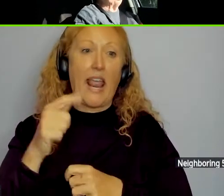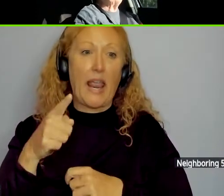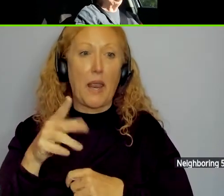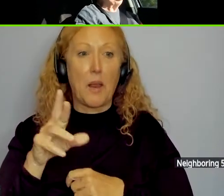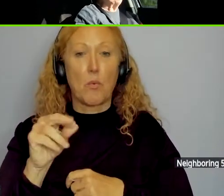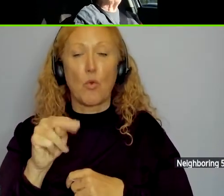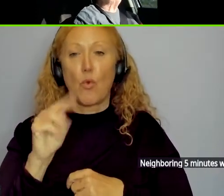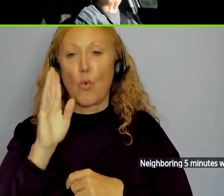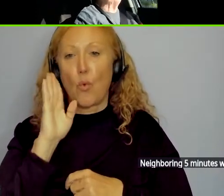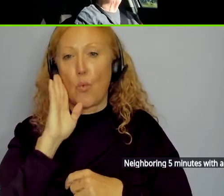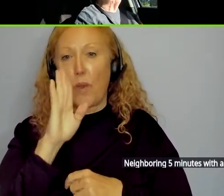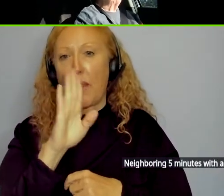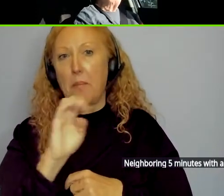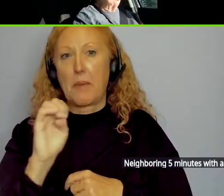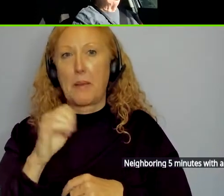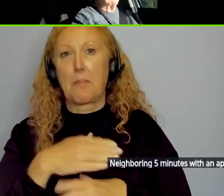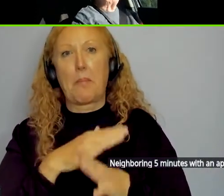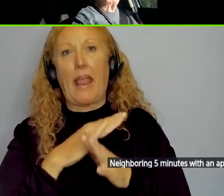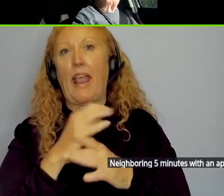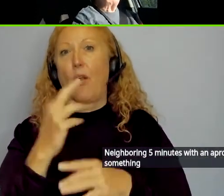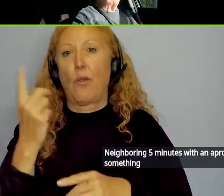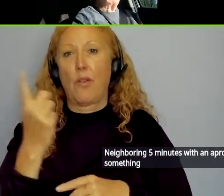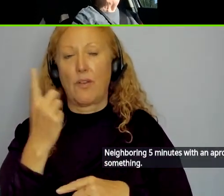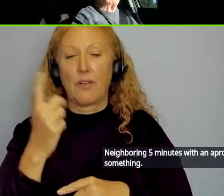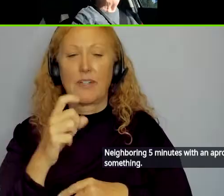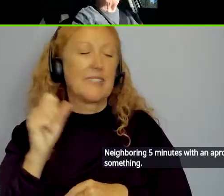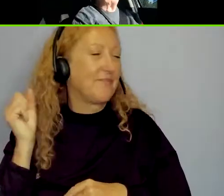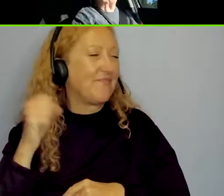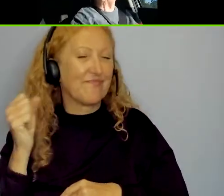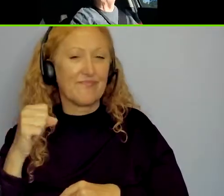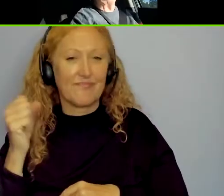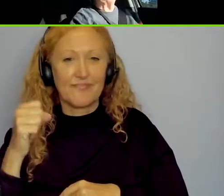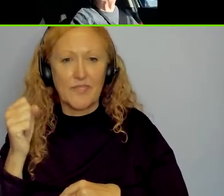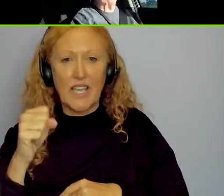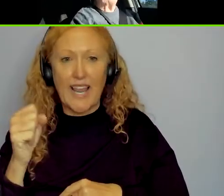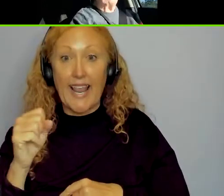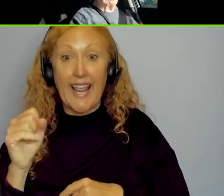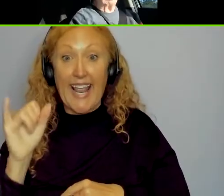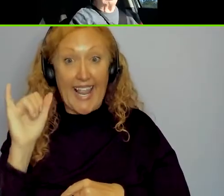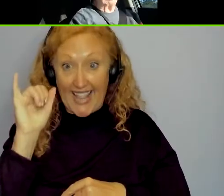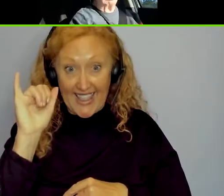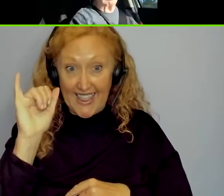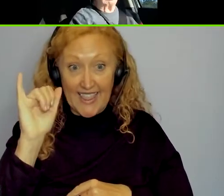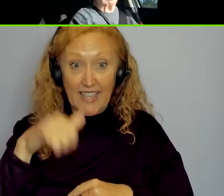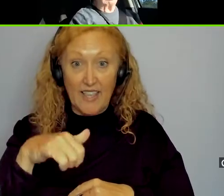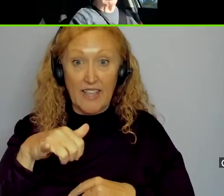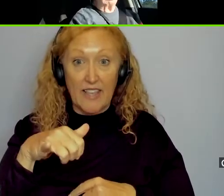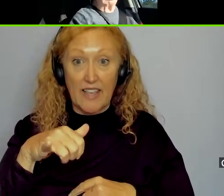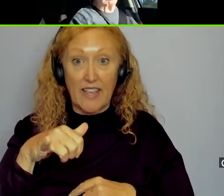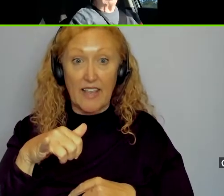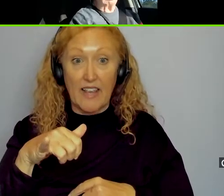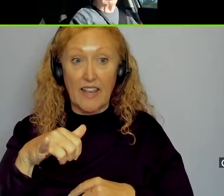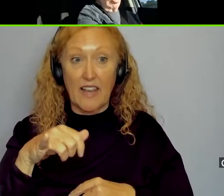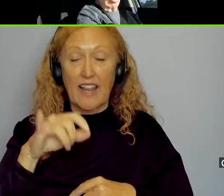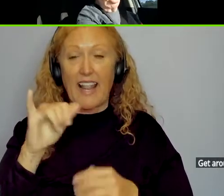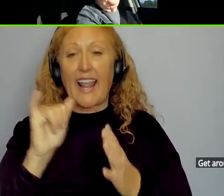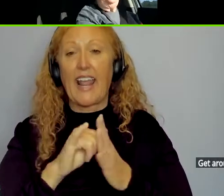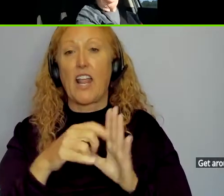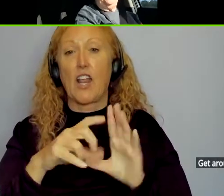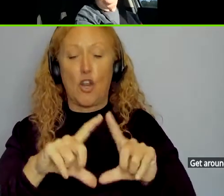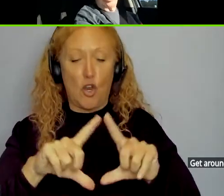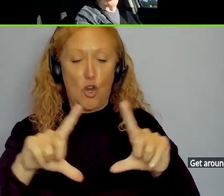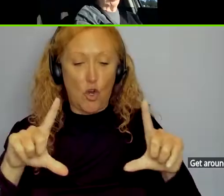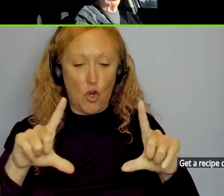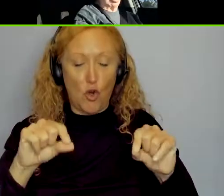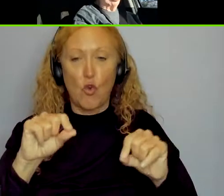you would be banned or something, and Yeah. get a get a recipe card and all this kind